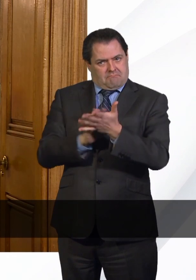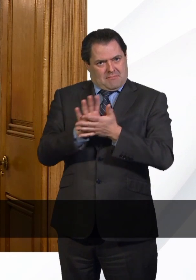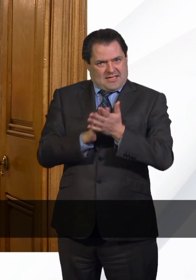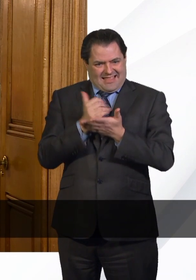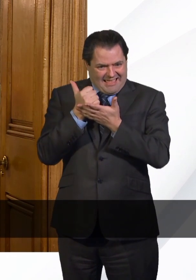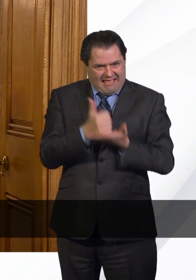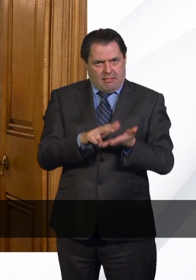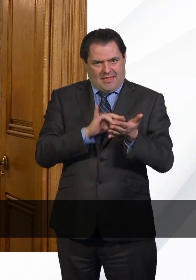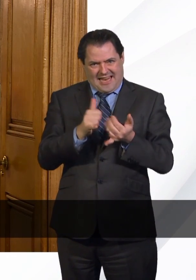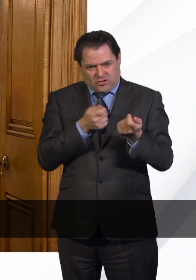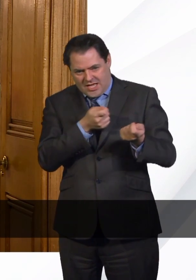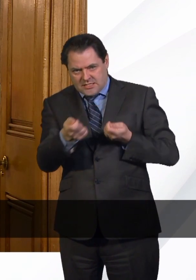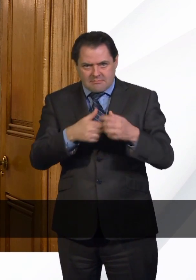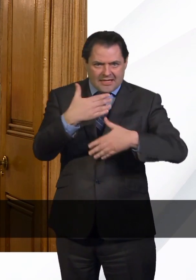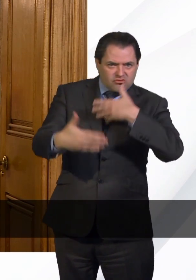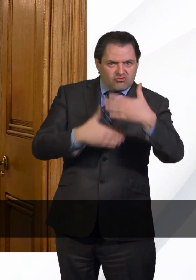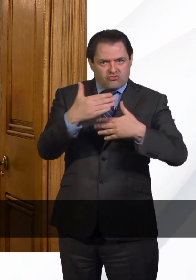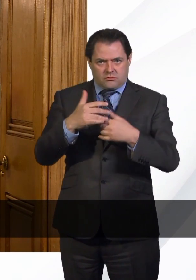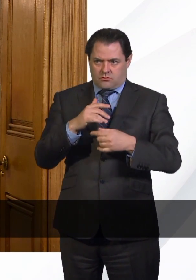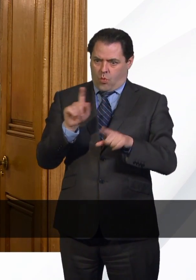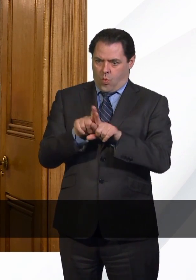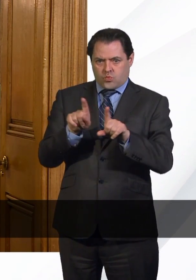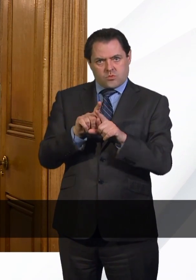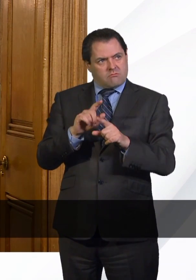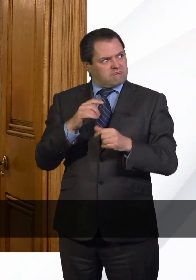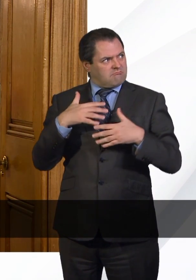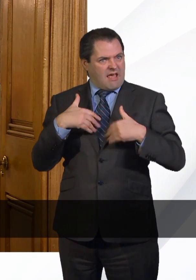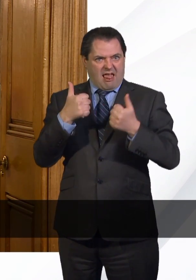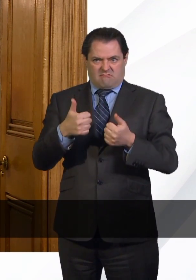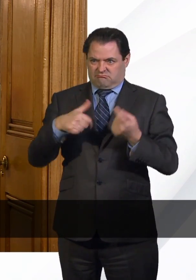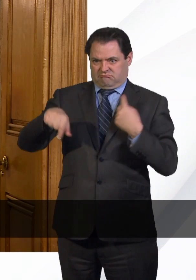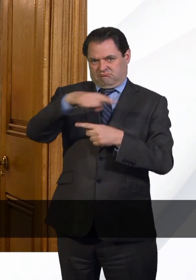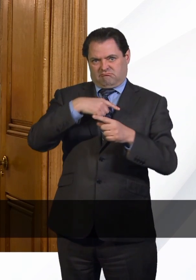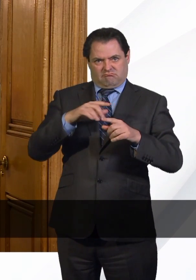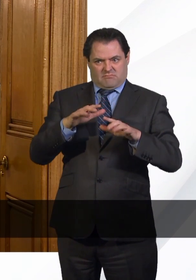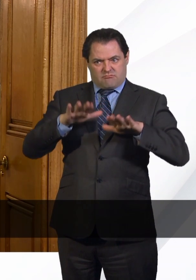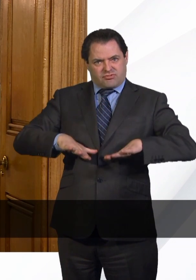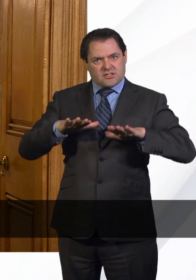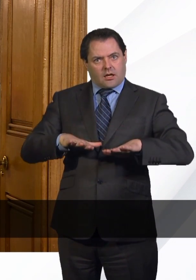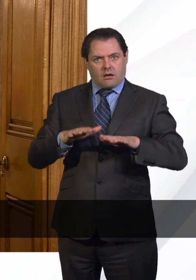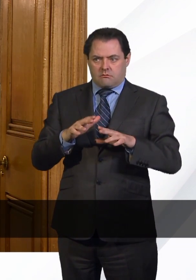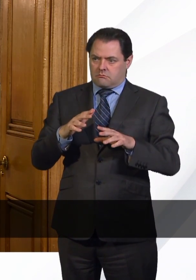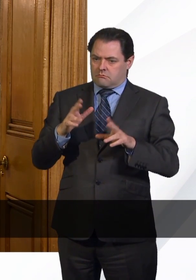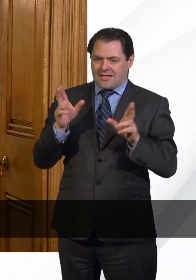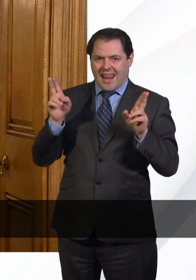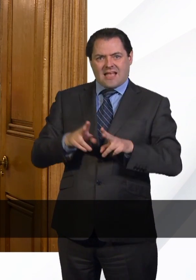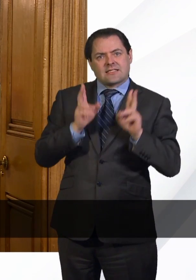By downloading the app, you're protecting your own health, you're protecting the health of your loved